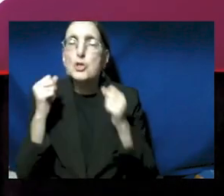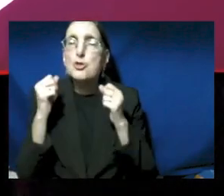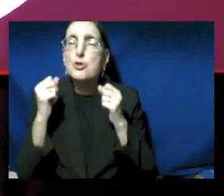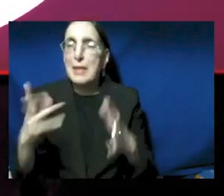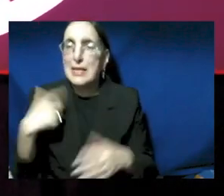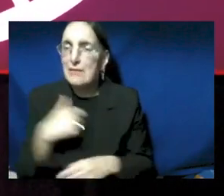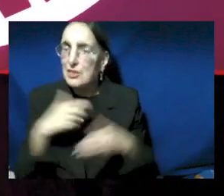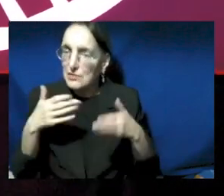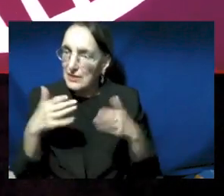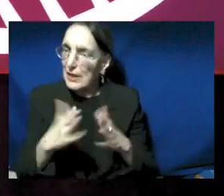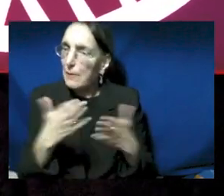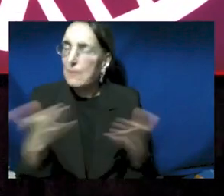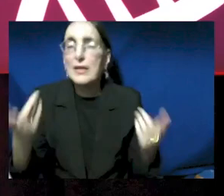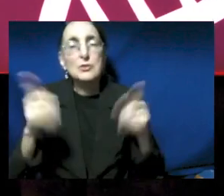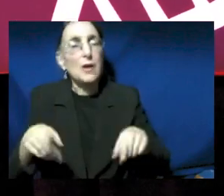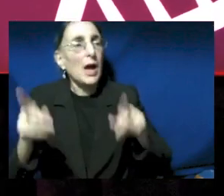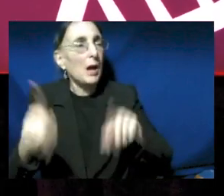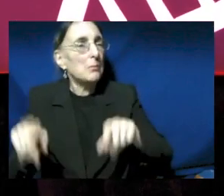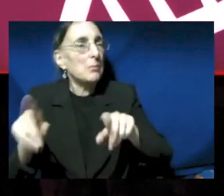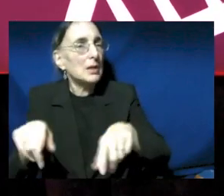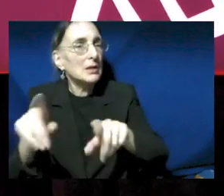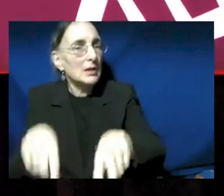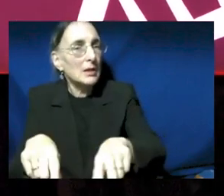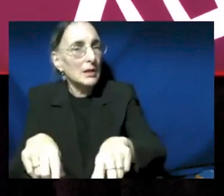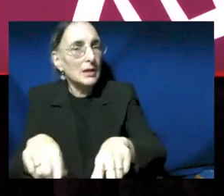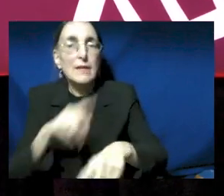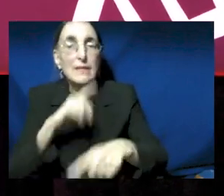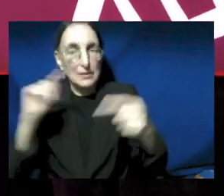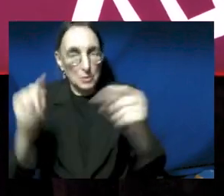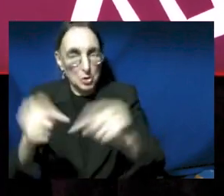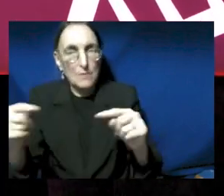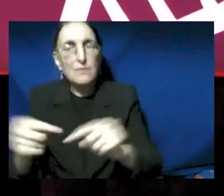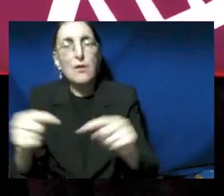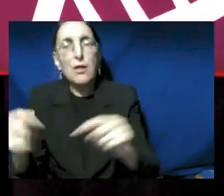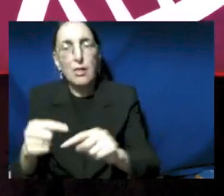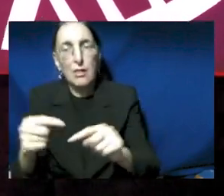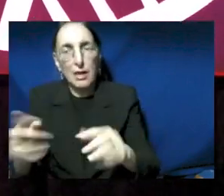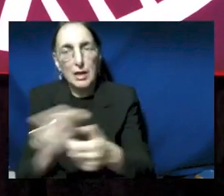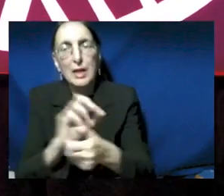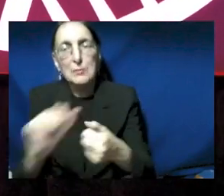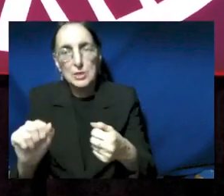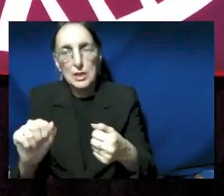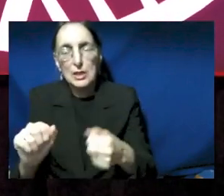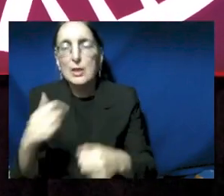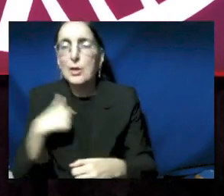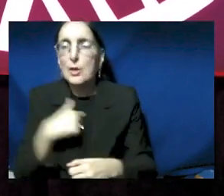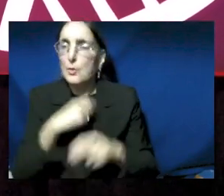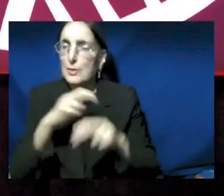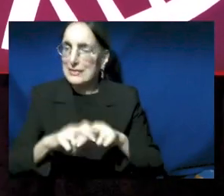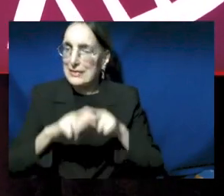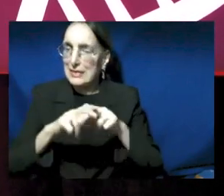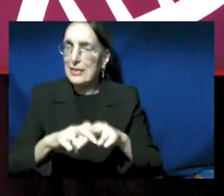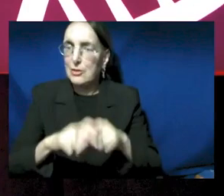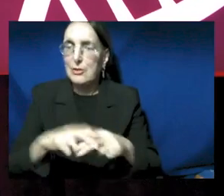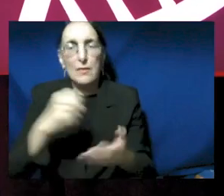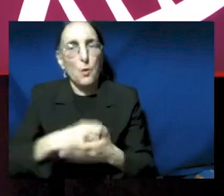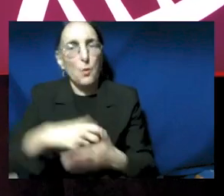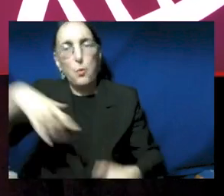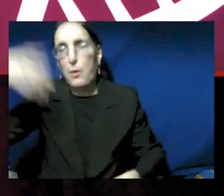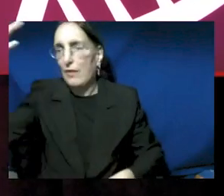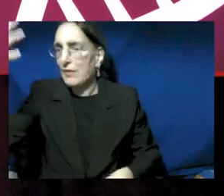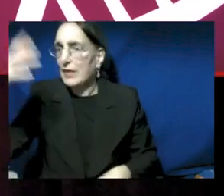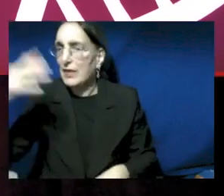to go on that have been hurtful and harmful. We sit here in the wealthiest nation in the